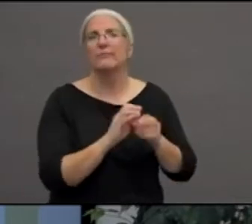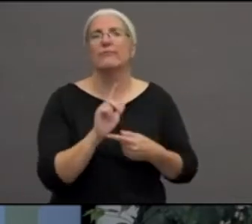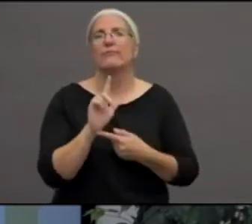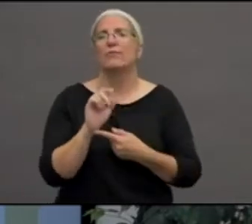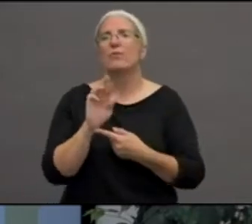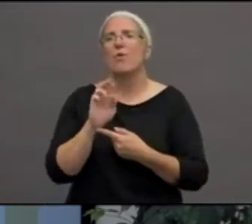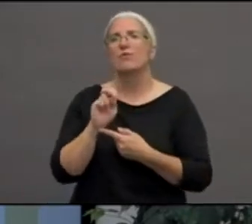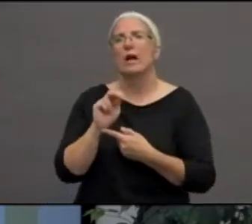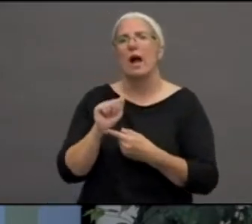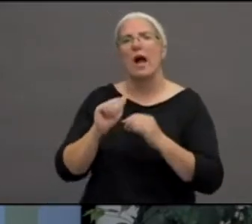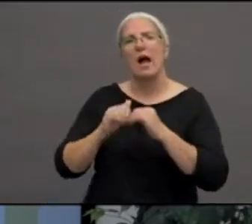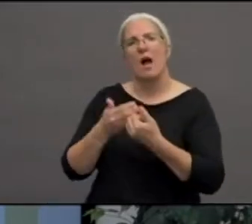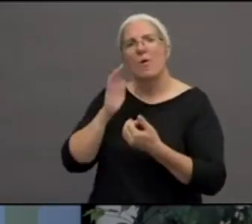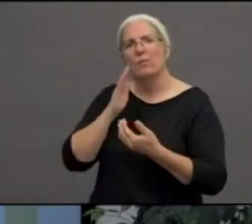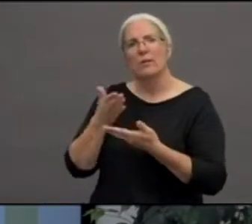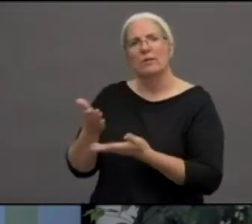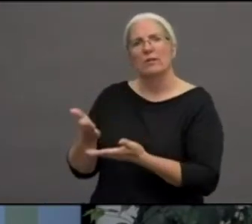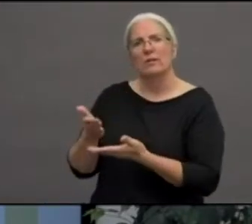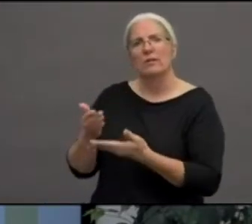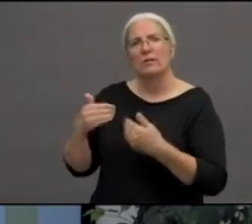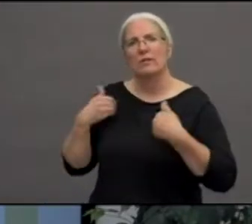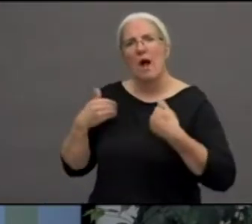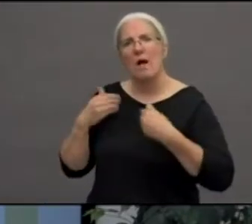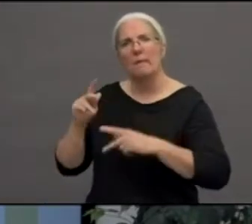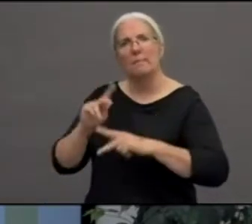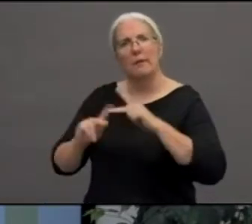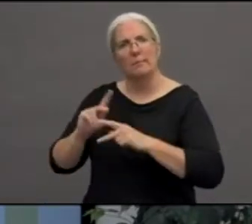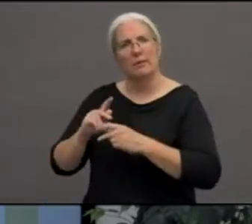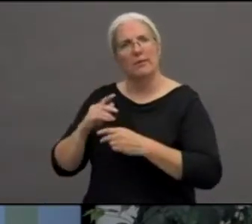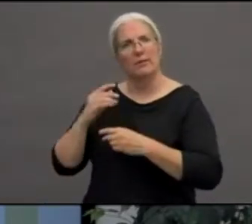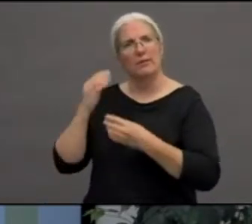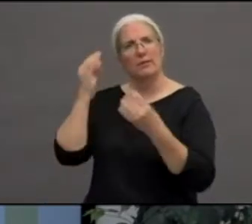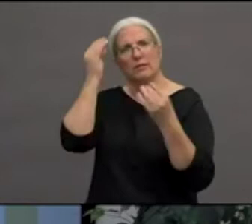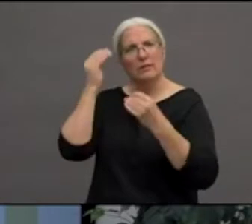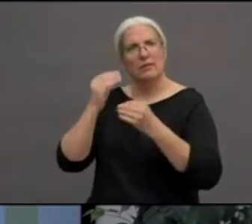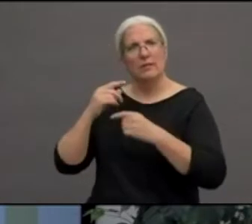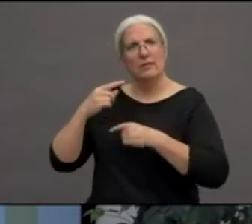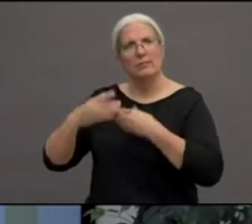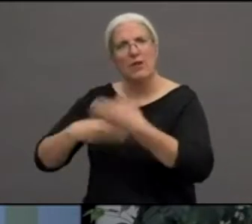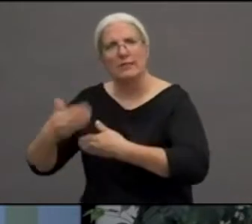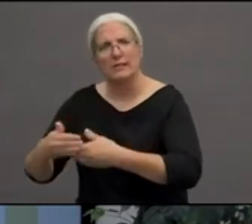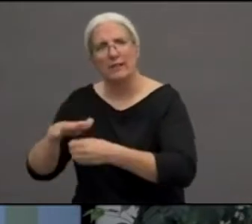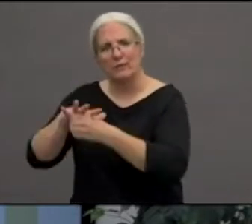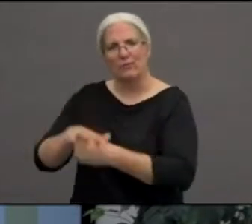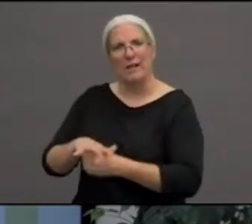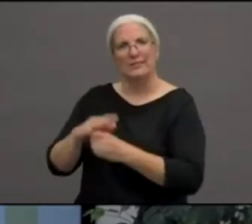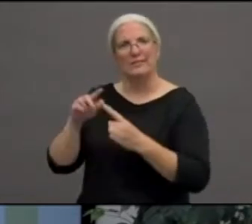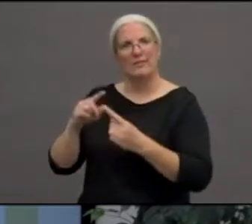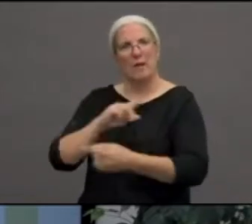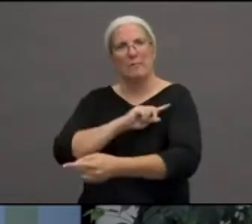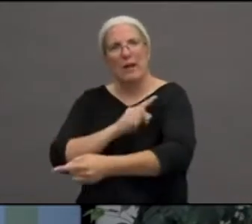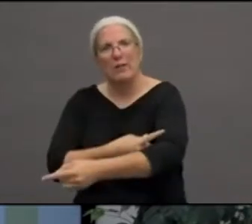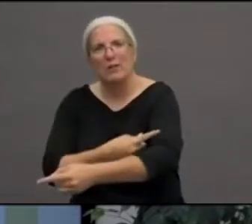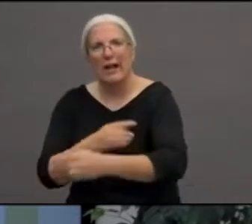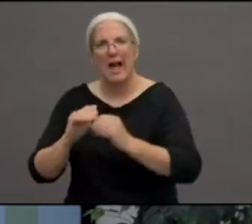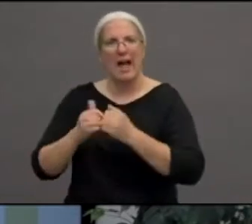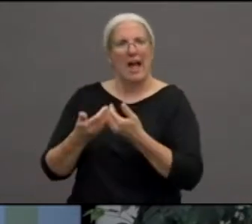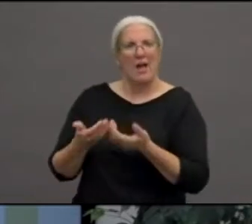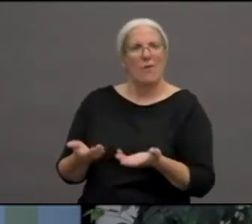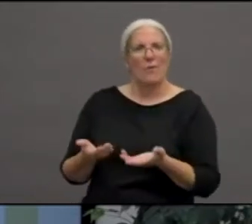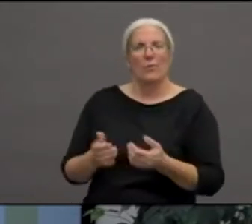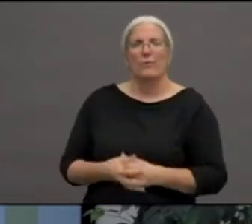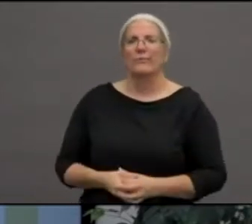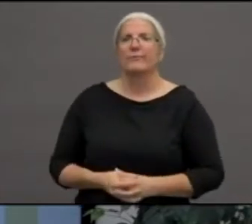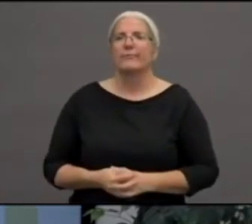can youth and young adults process stressful energy from emotions in a positive manner? Well, try